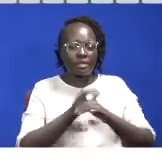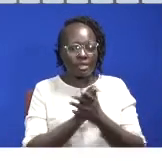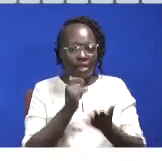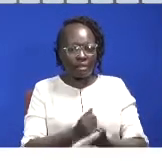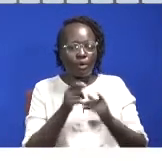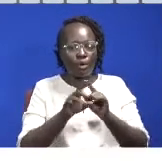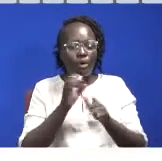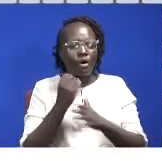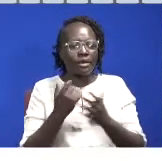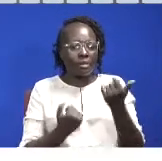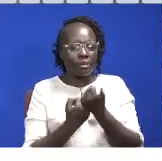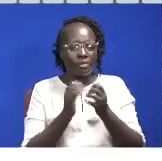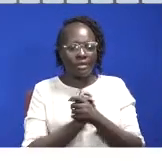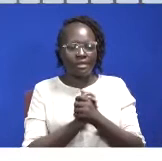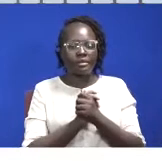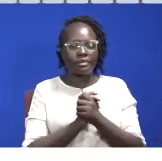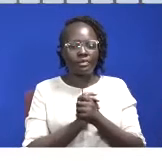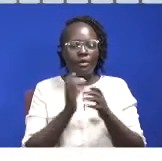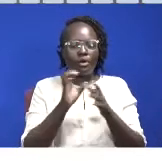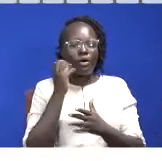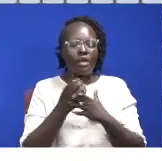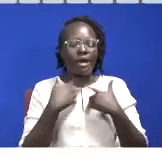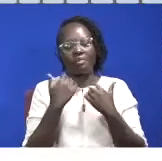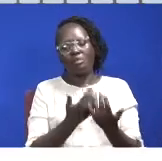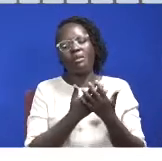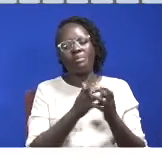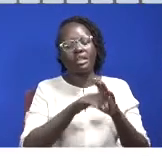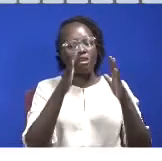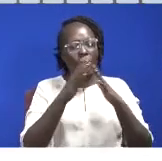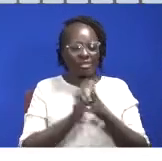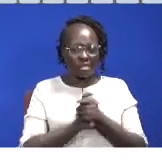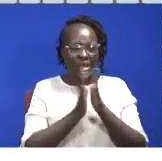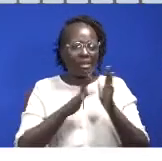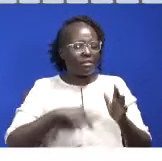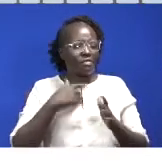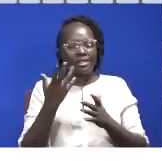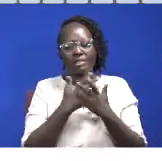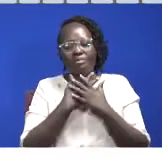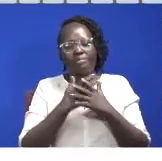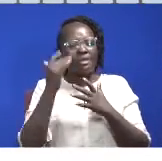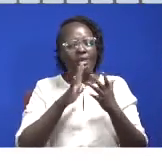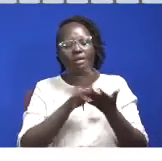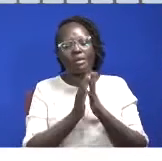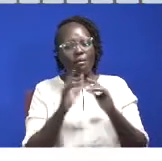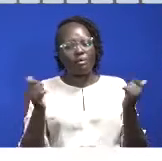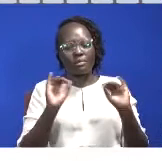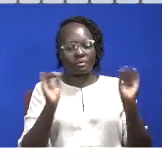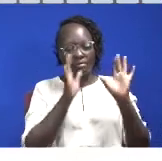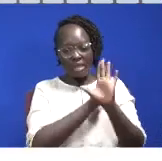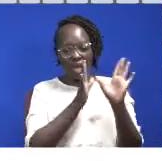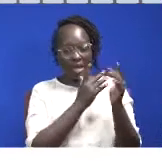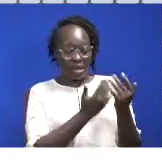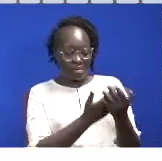to be assisted, rather than just having a kid in your house and you feel like this kid will never be well. You hide the